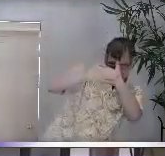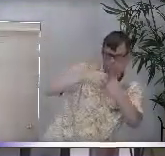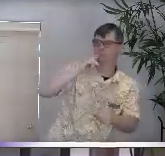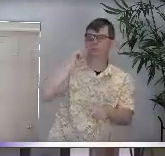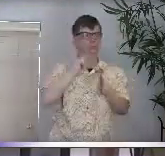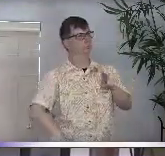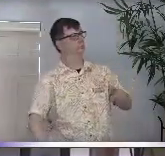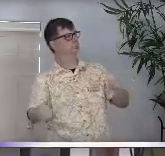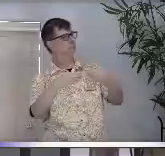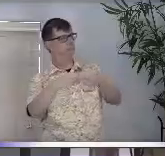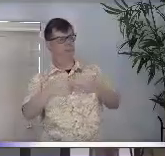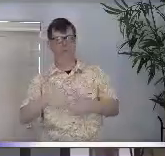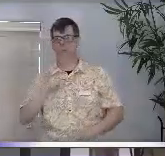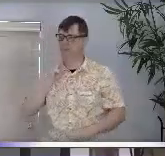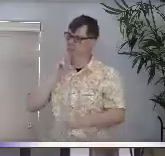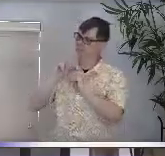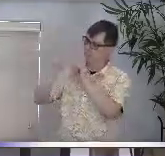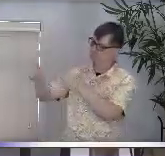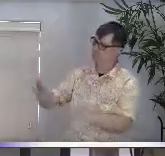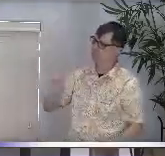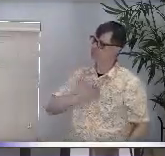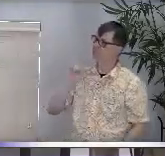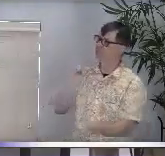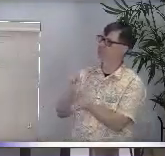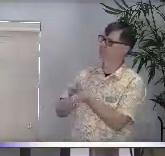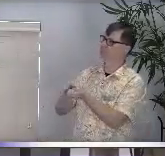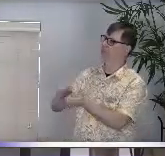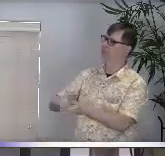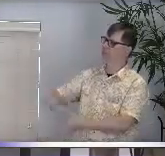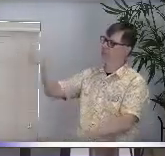with?" And the prisoner replied, "Christmas shopping early."